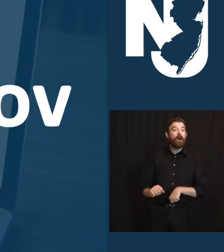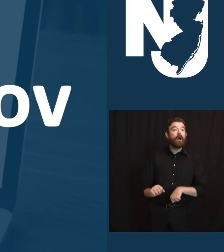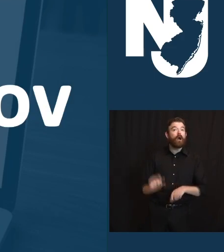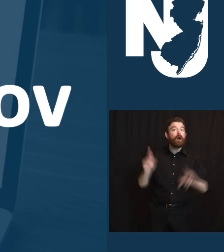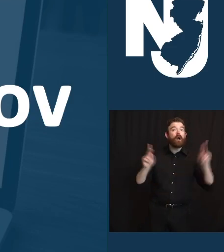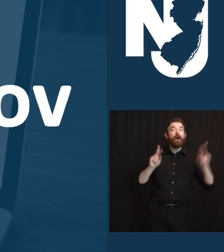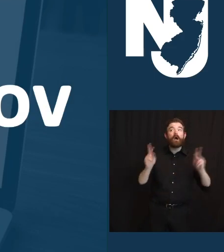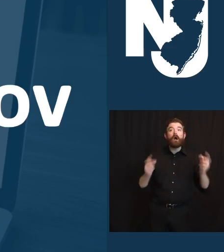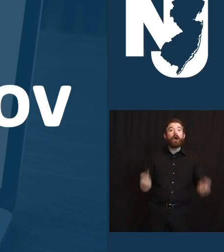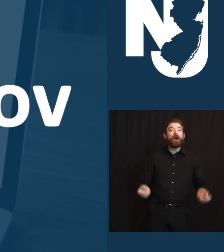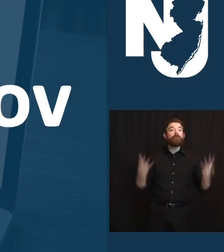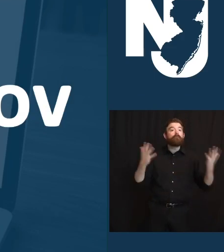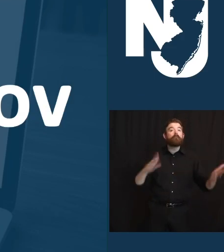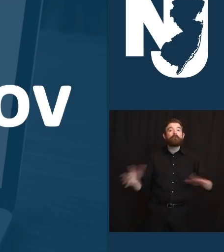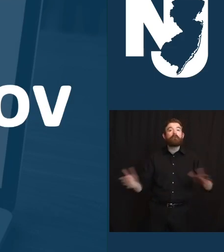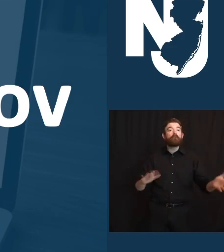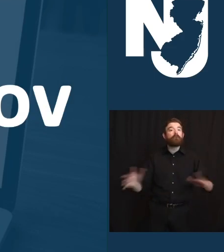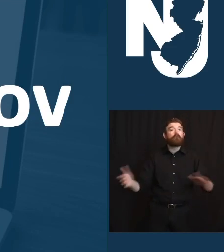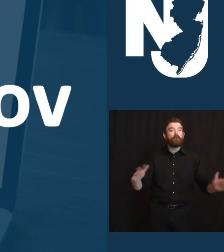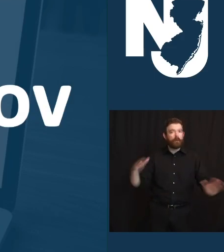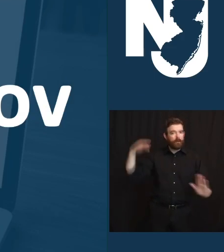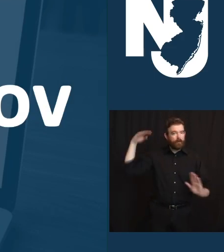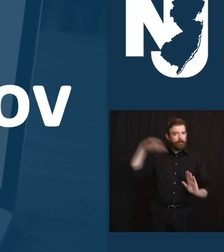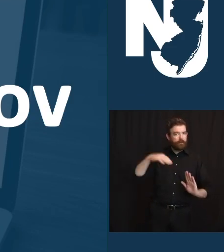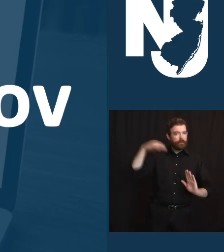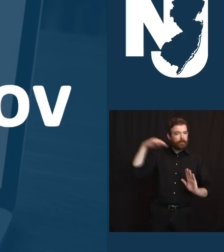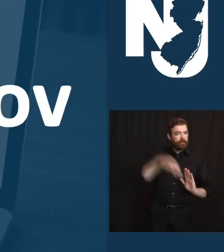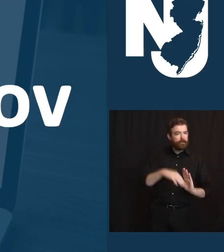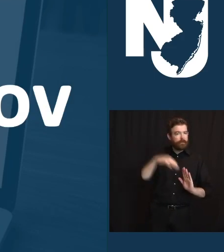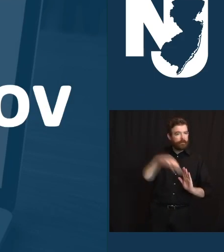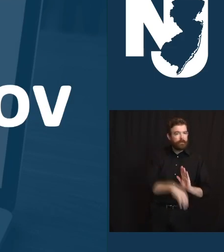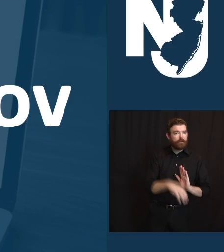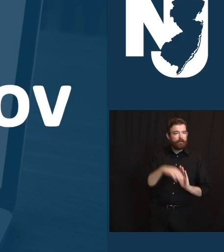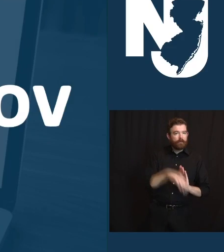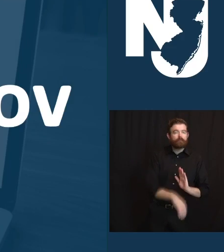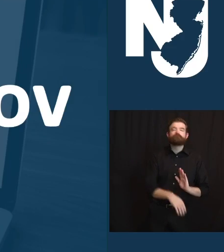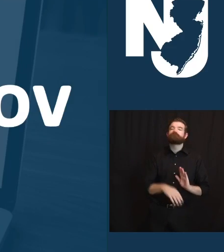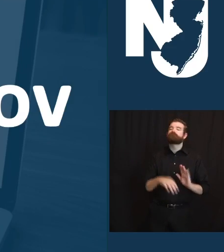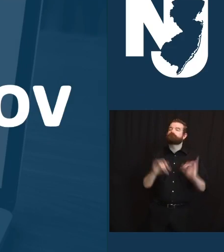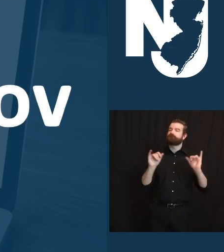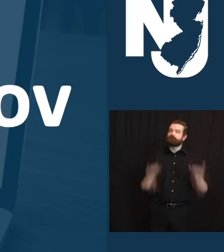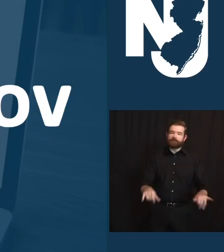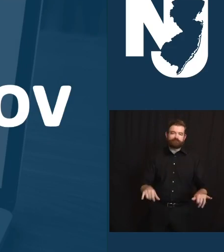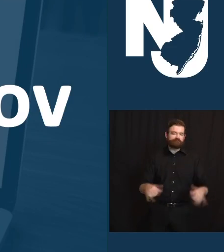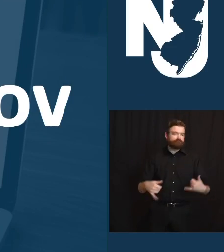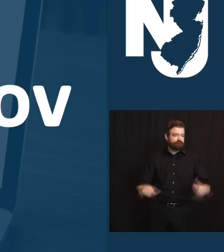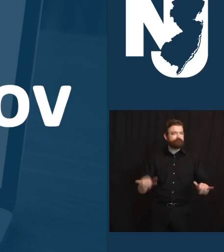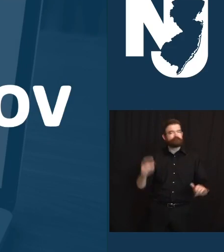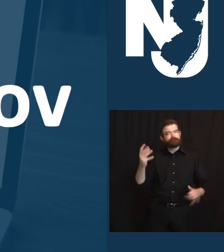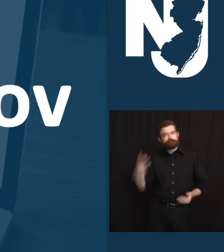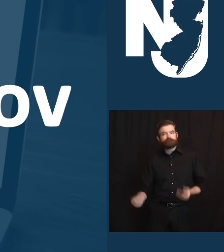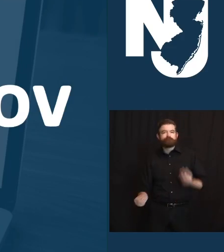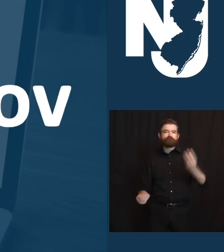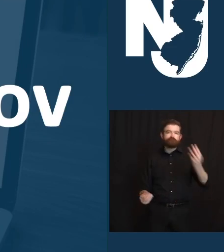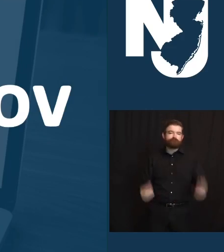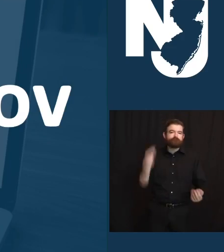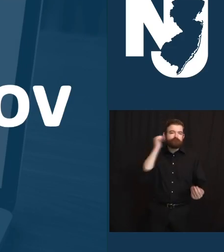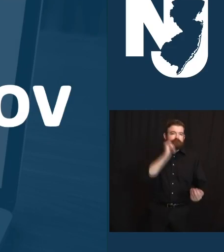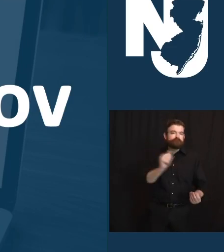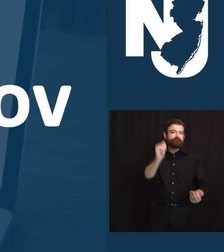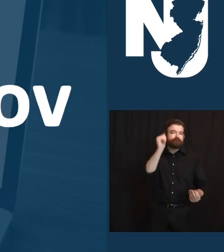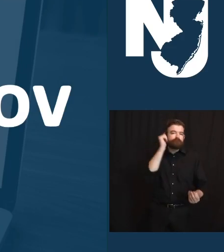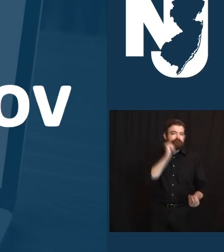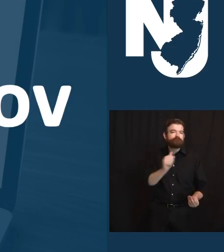down significantly, but we are still losing them. We still have nearly 1,000 people with